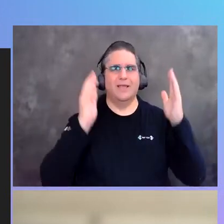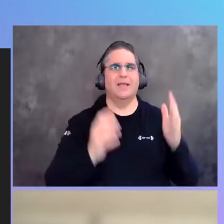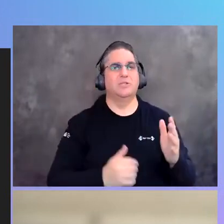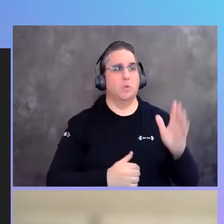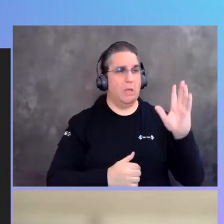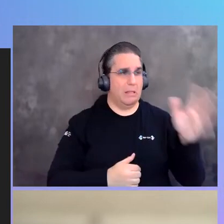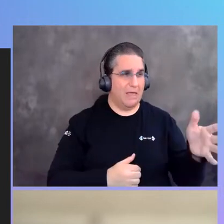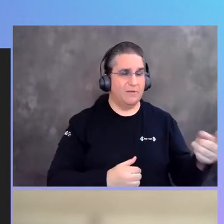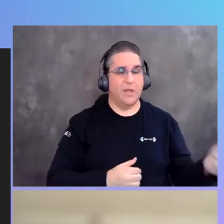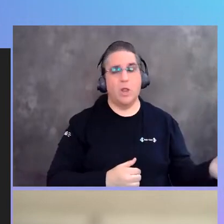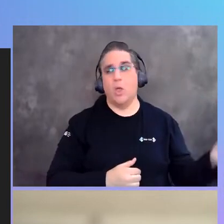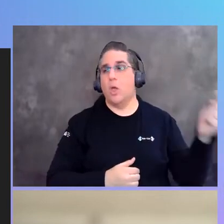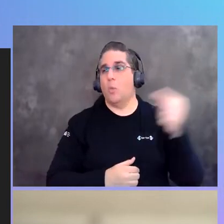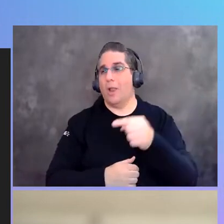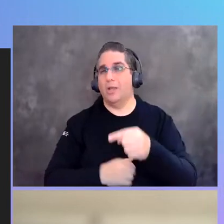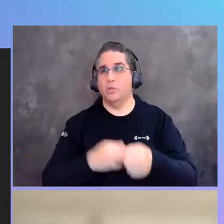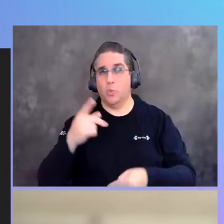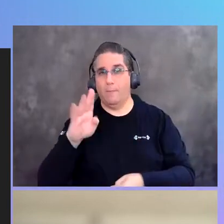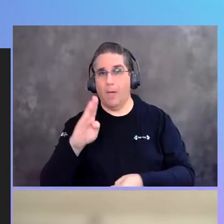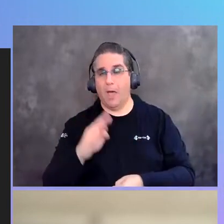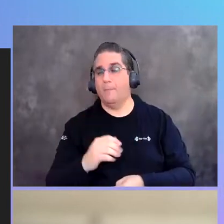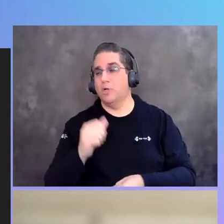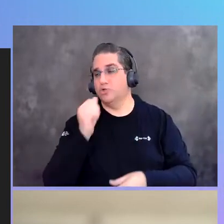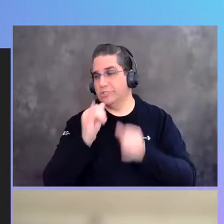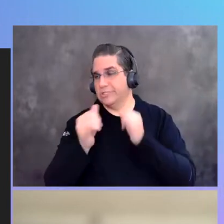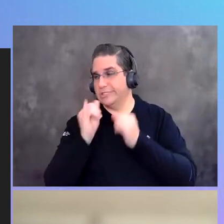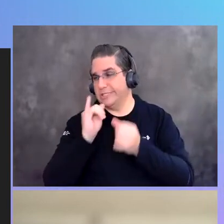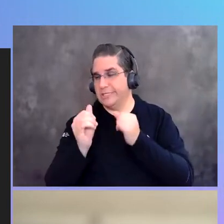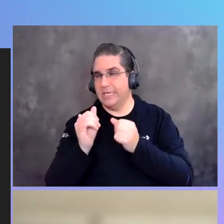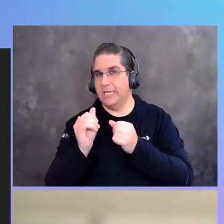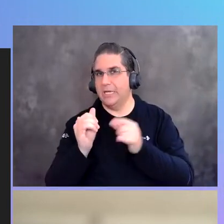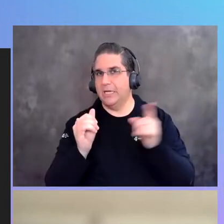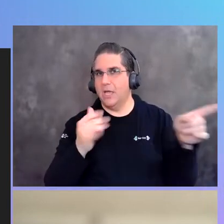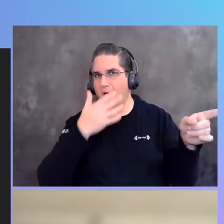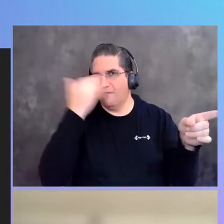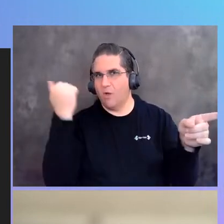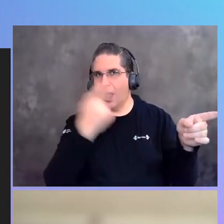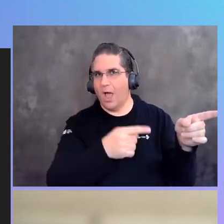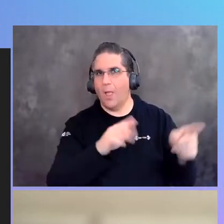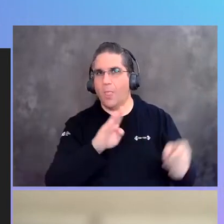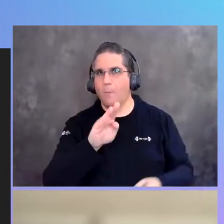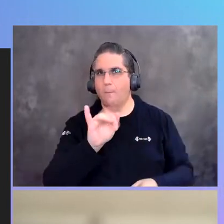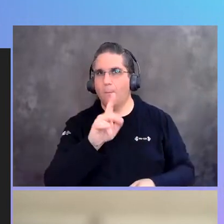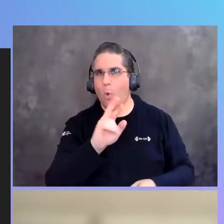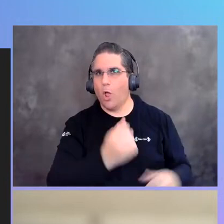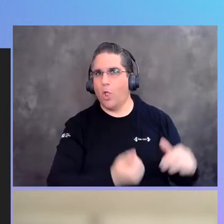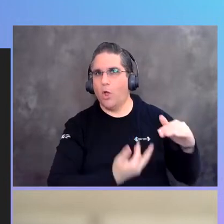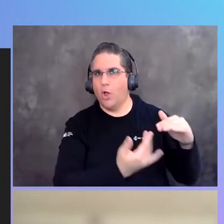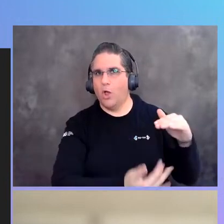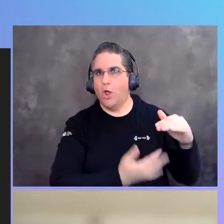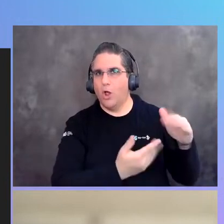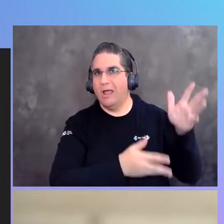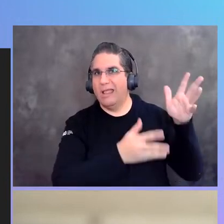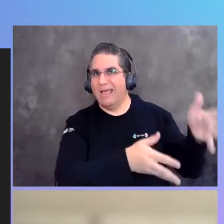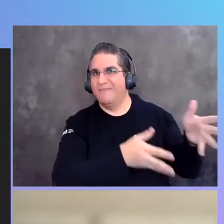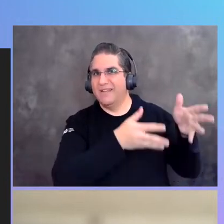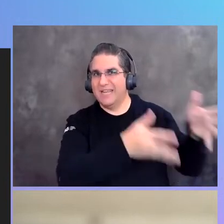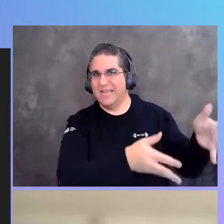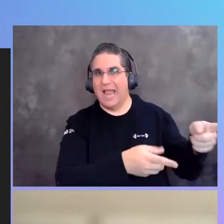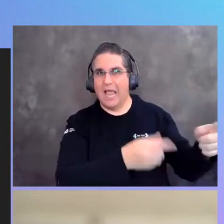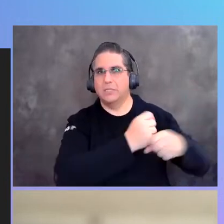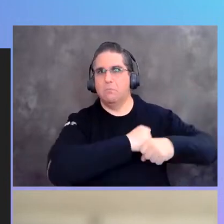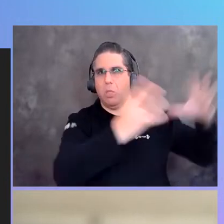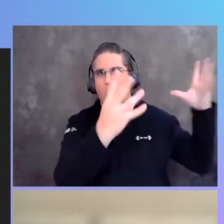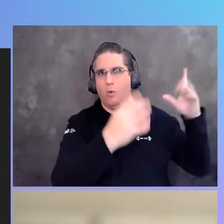too many drinks, forgot about the boiler, so steam engine, the boiler, and firing, and it exploded and died it. So failed.